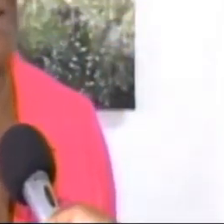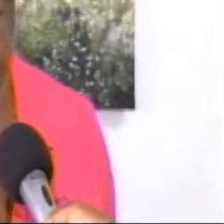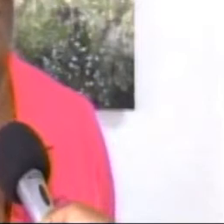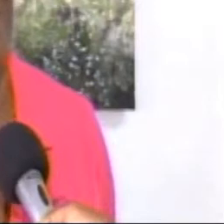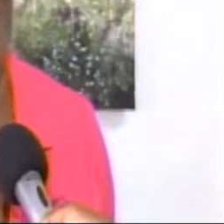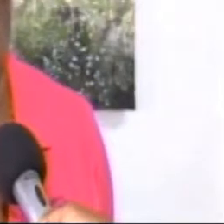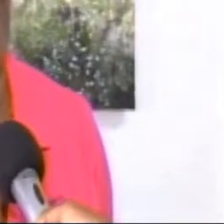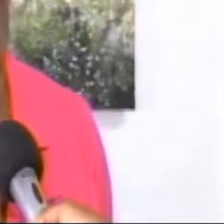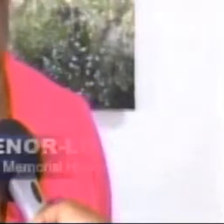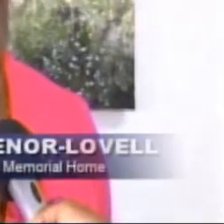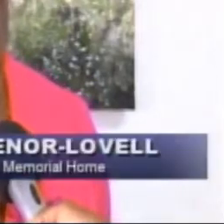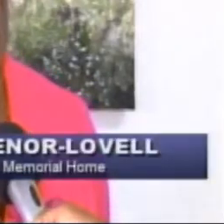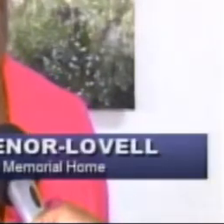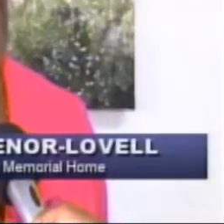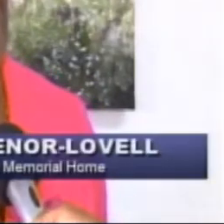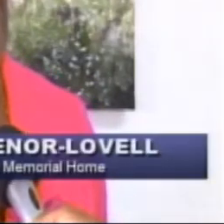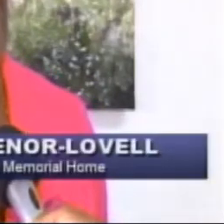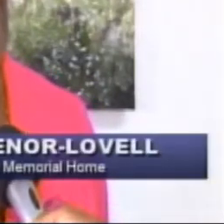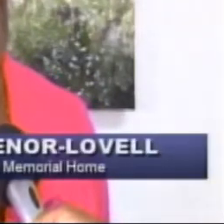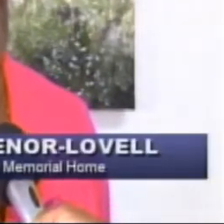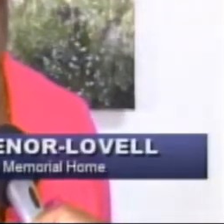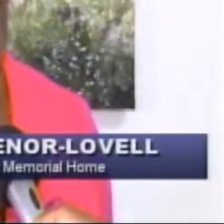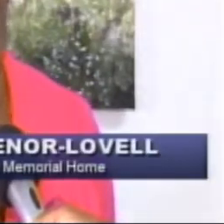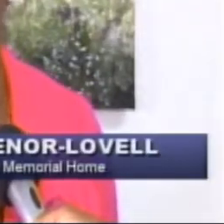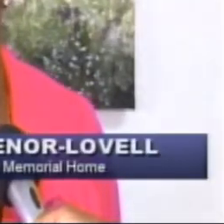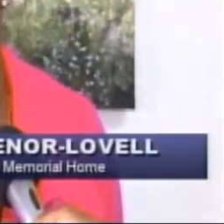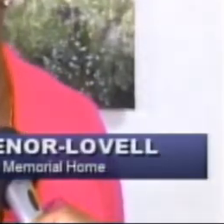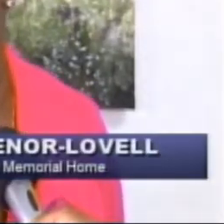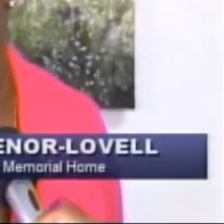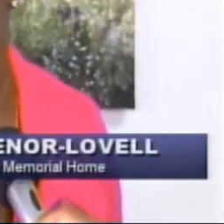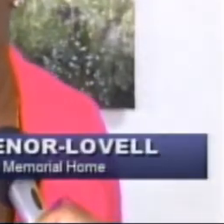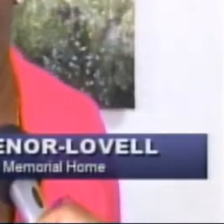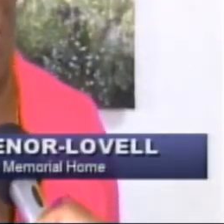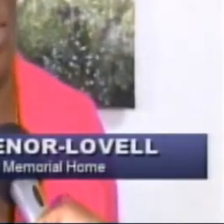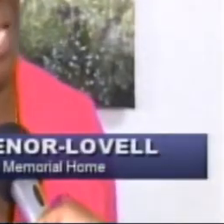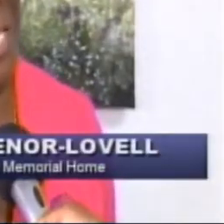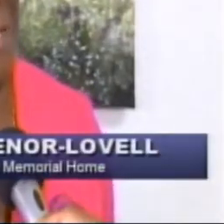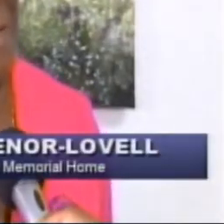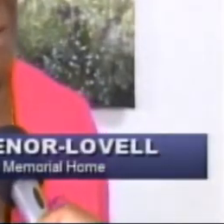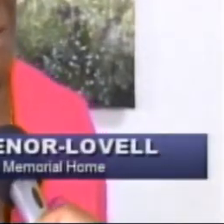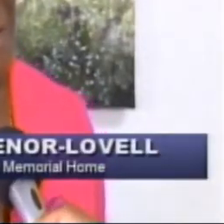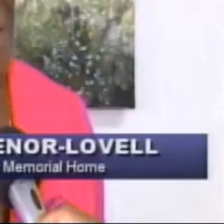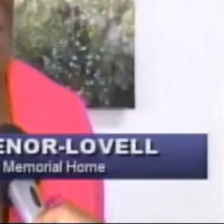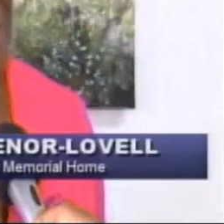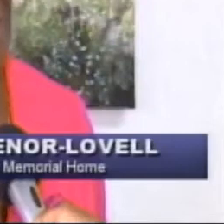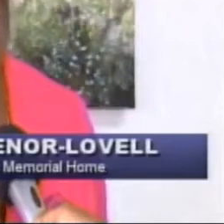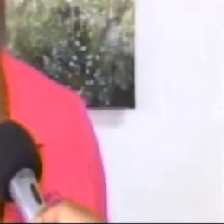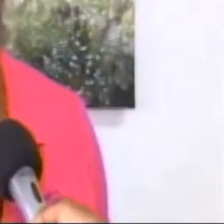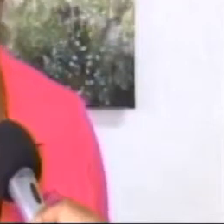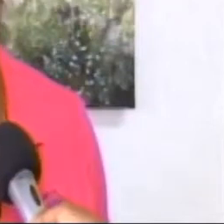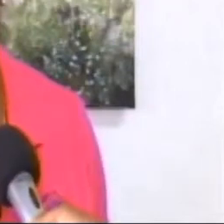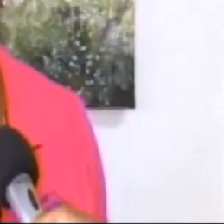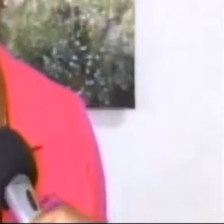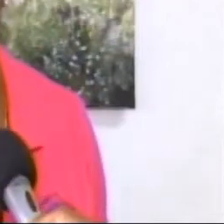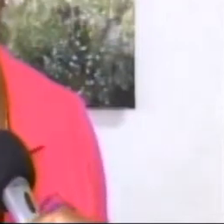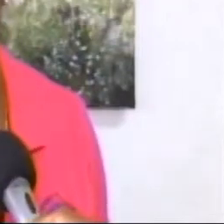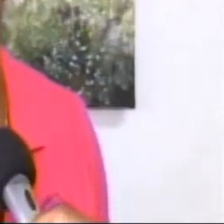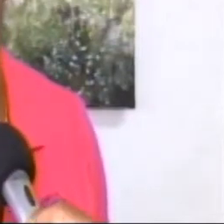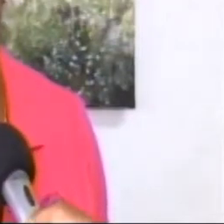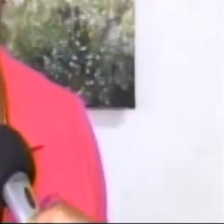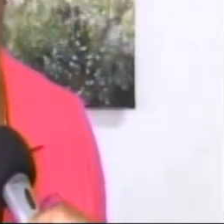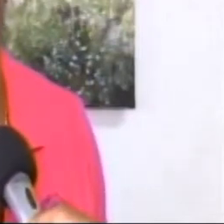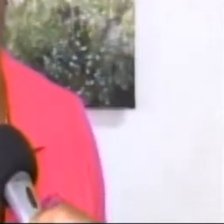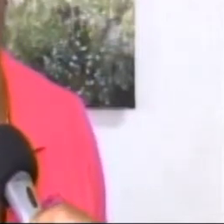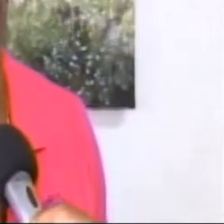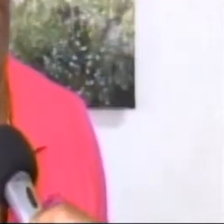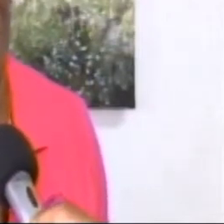somebody or a group of people could reach out to us, to the disability.